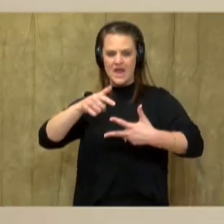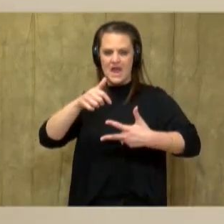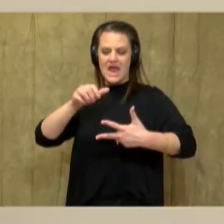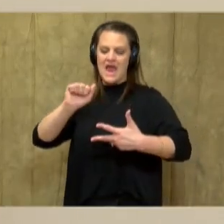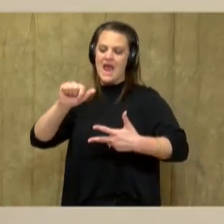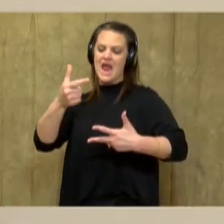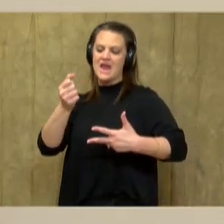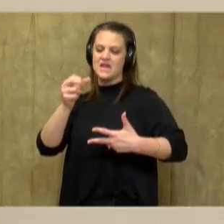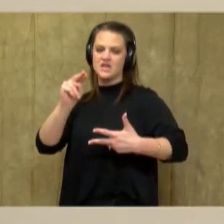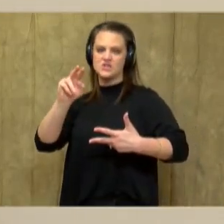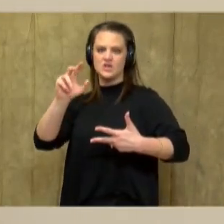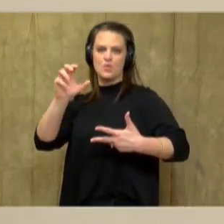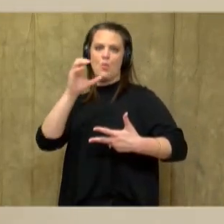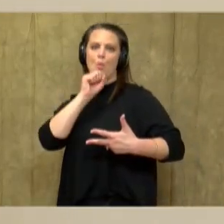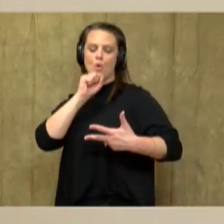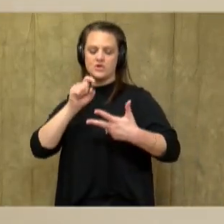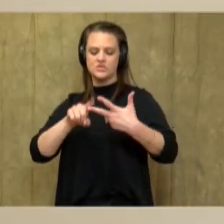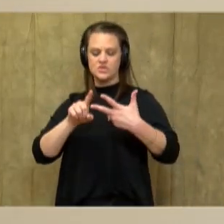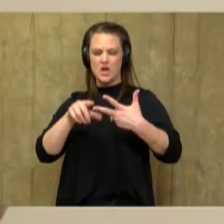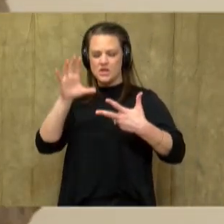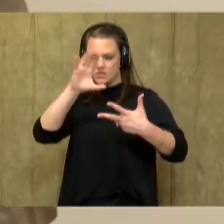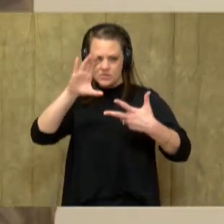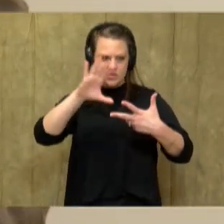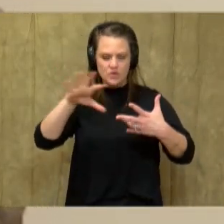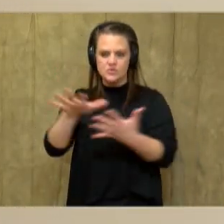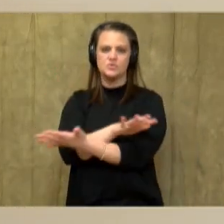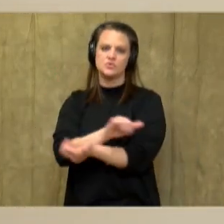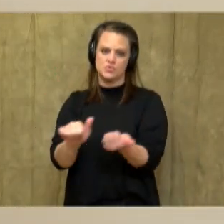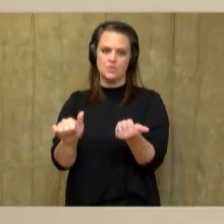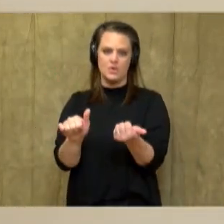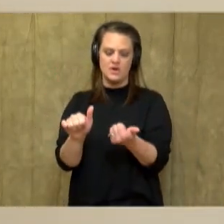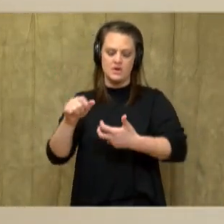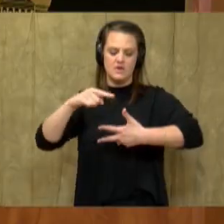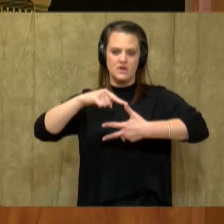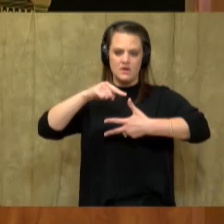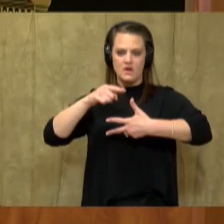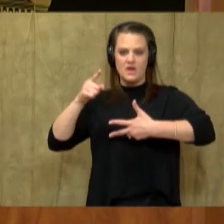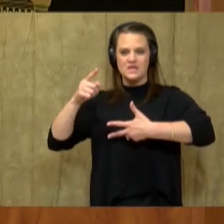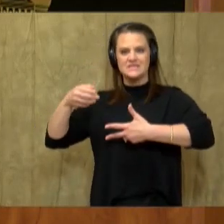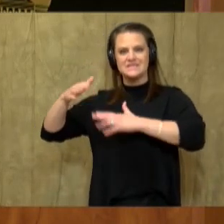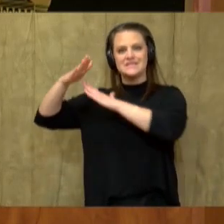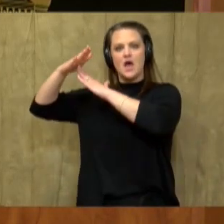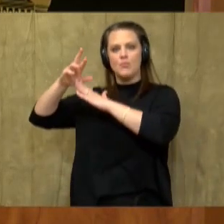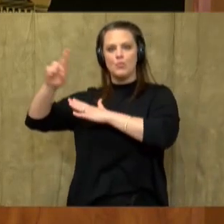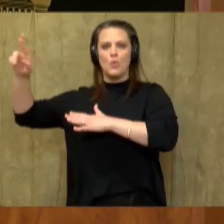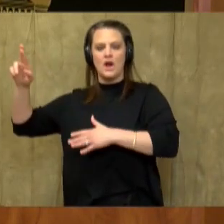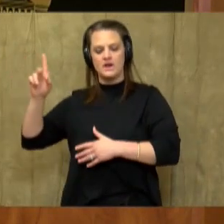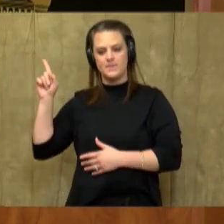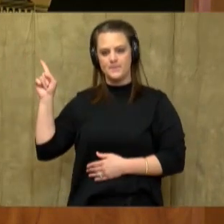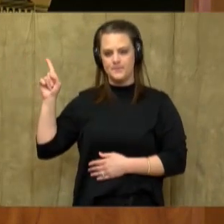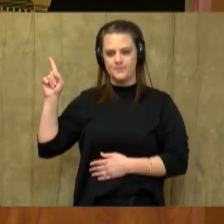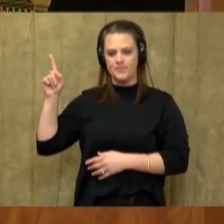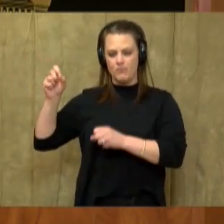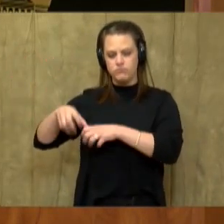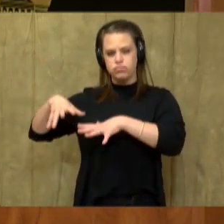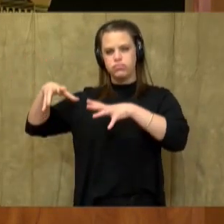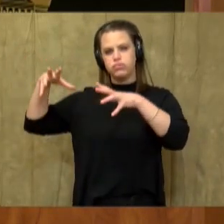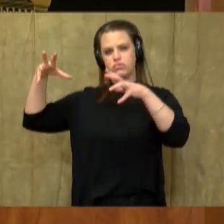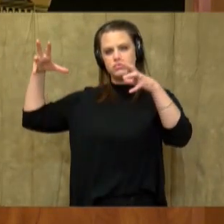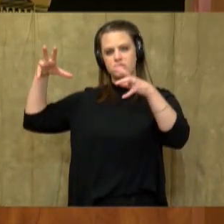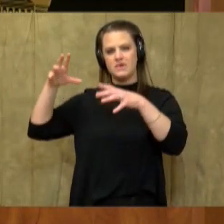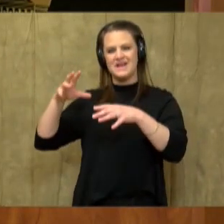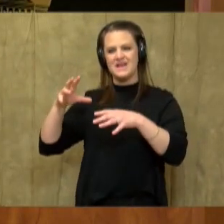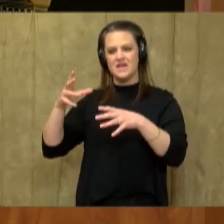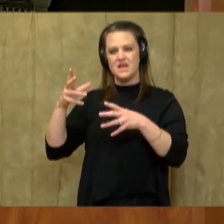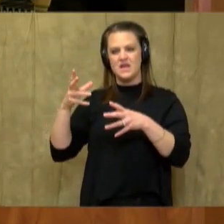three, search and destroy missions. So we'll start with napalm. It's the picture at the top right here, where you see a large explosion. Napalm is